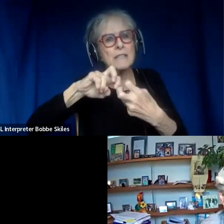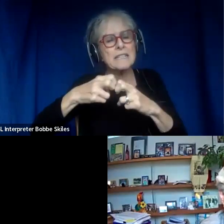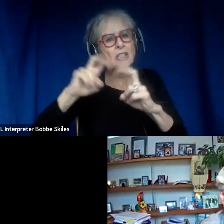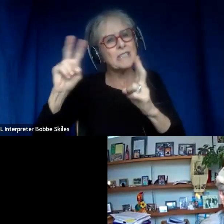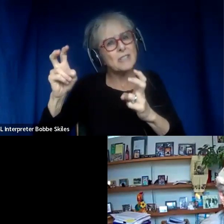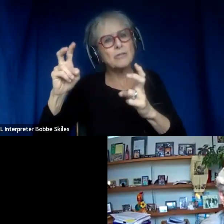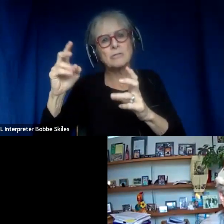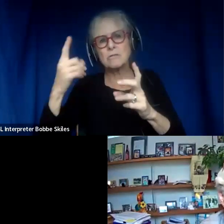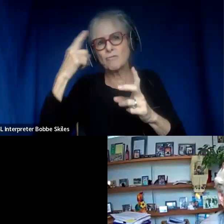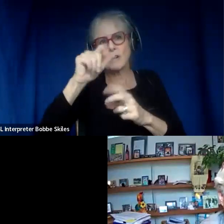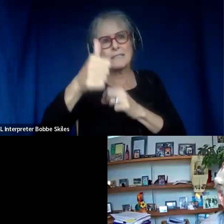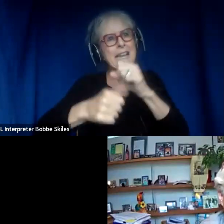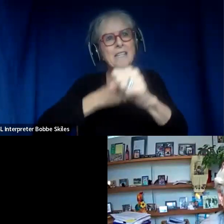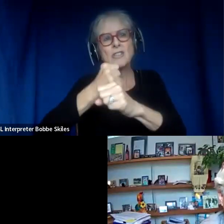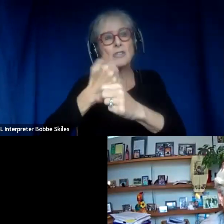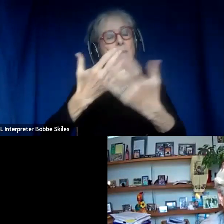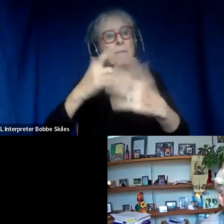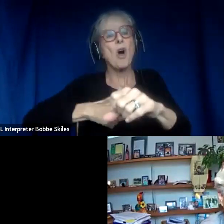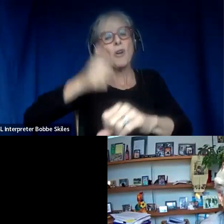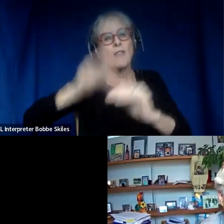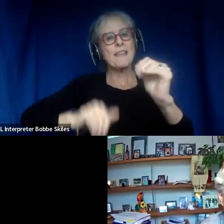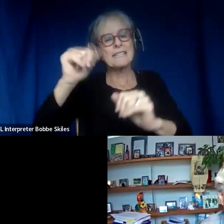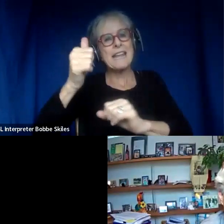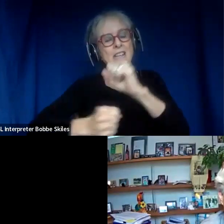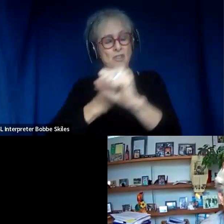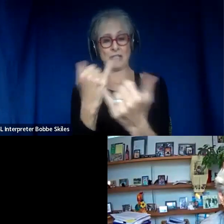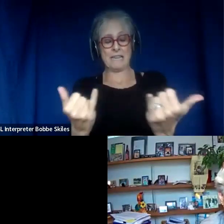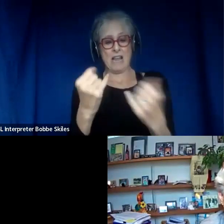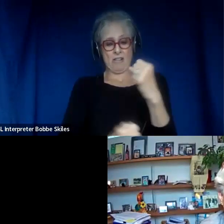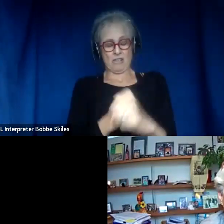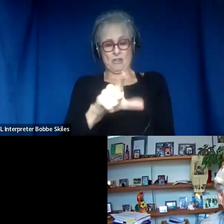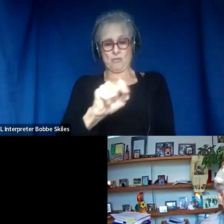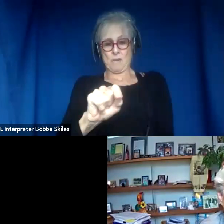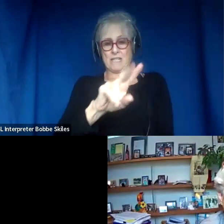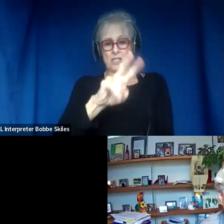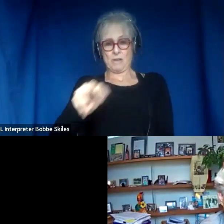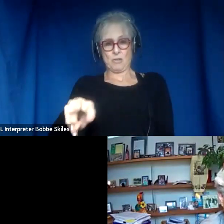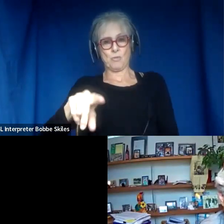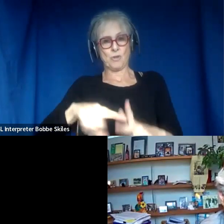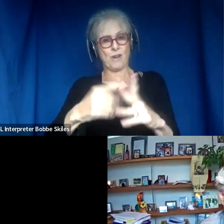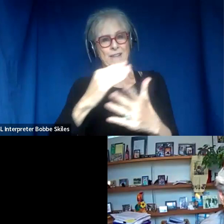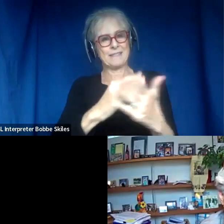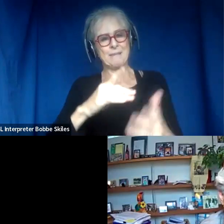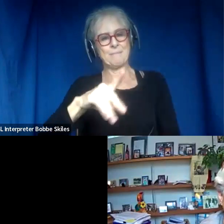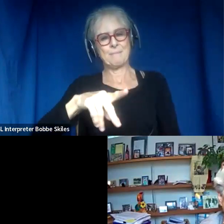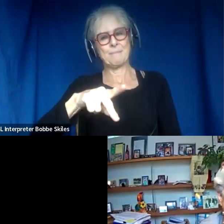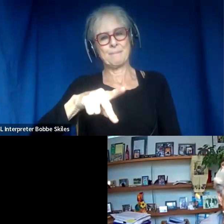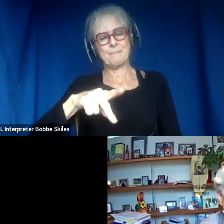not longer. And here we are in 2022, finally having some pilots, right, scheduled.